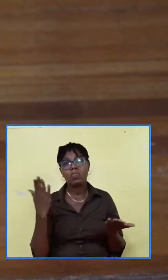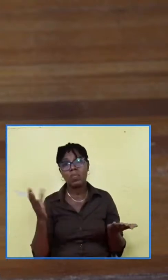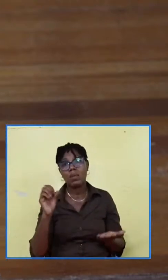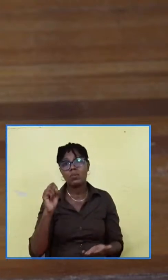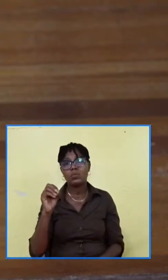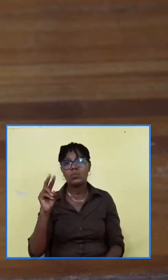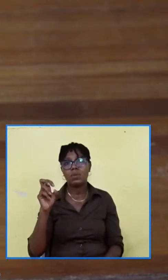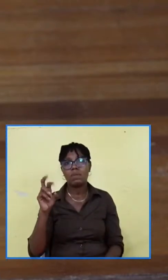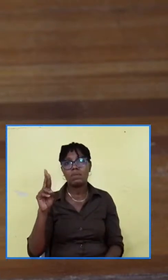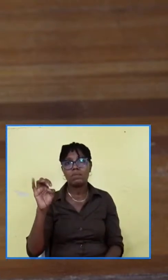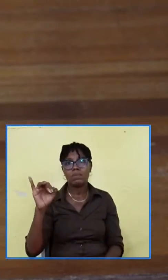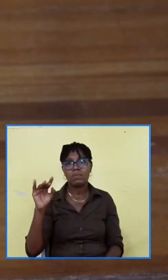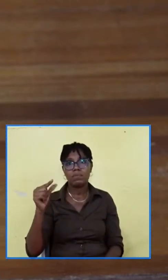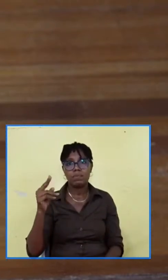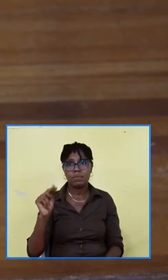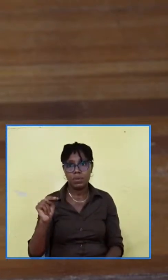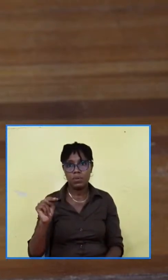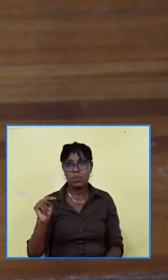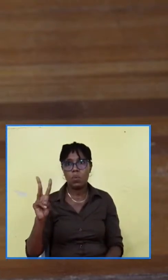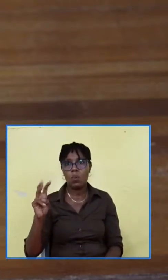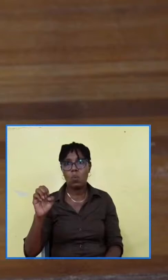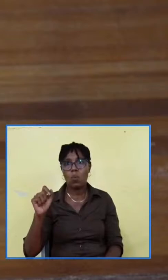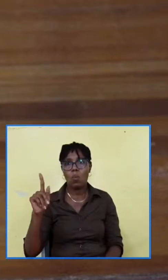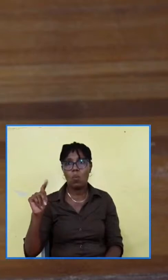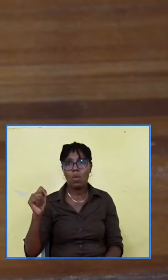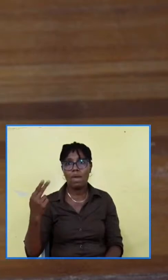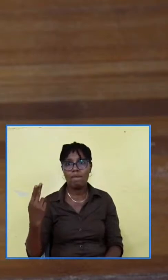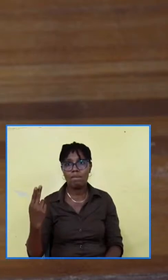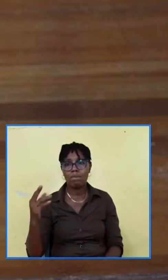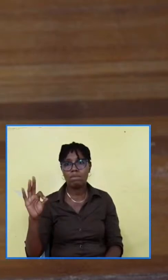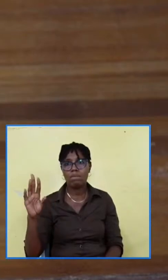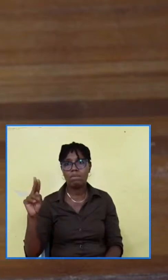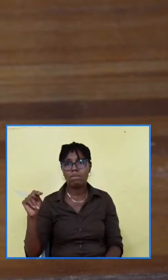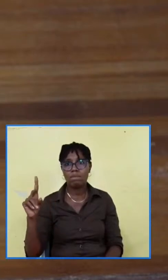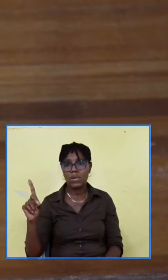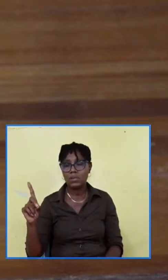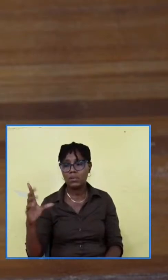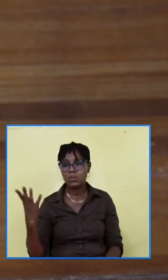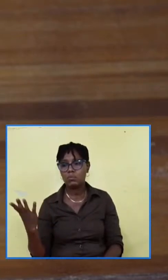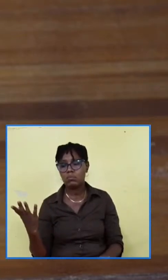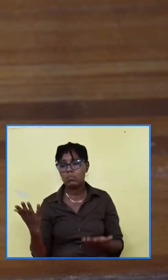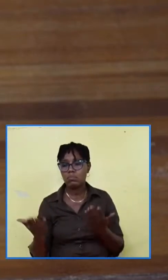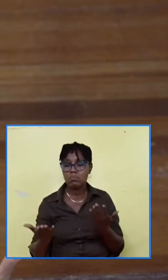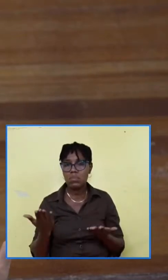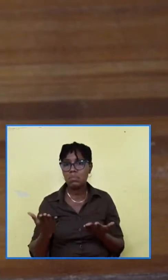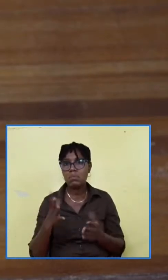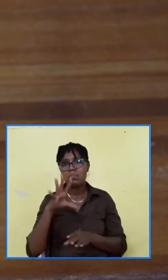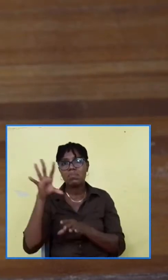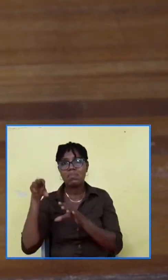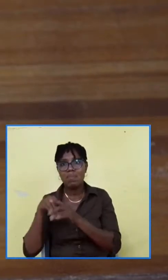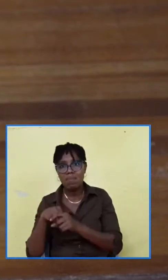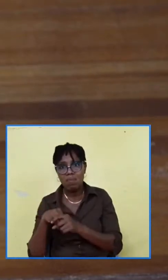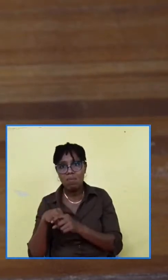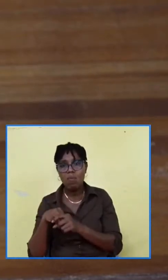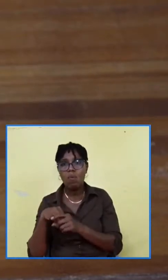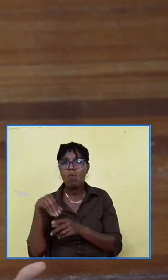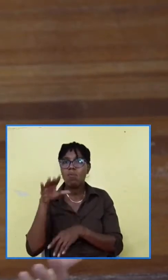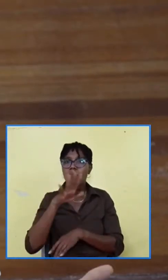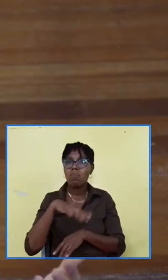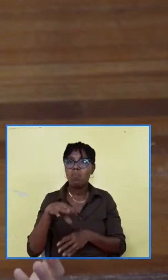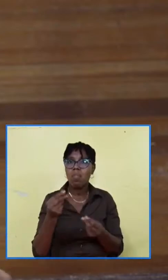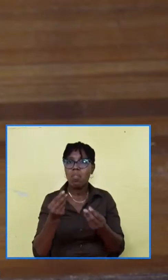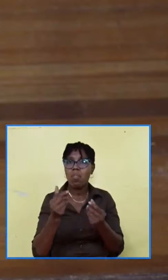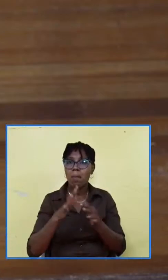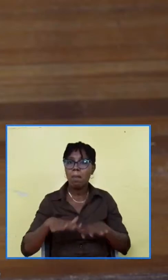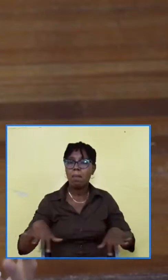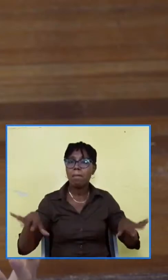can be done by the pension fund. For example, if it had assets vested into it, land, that would decrease this